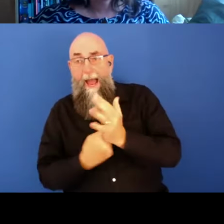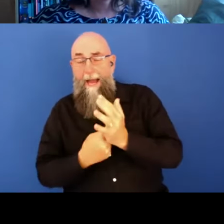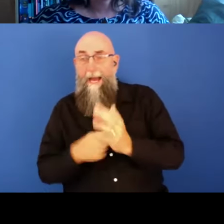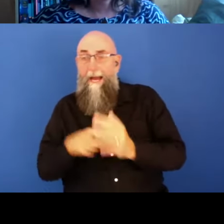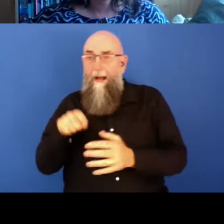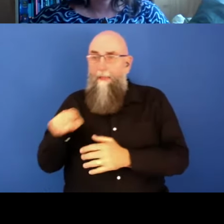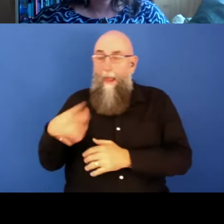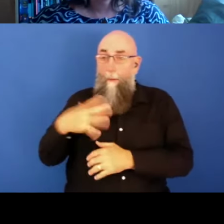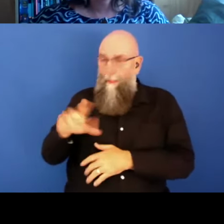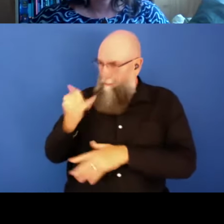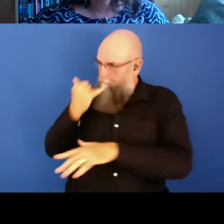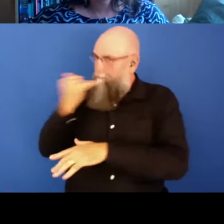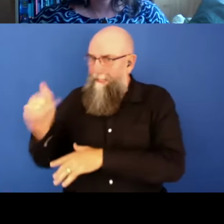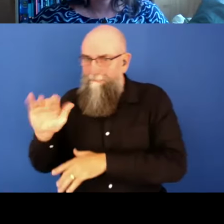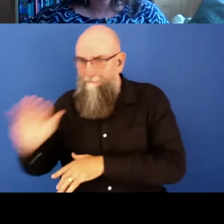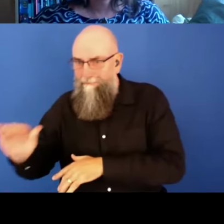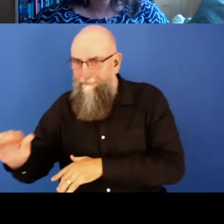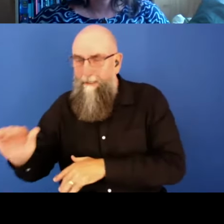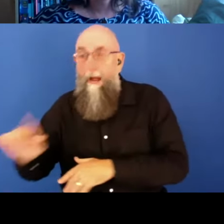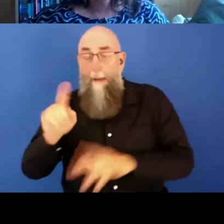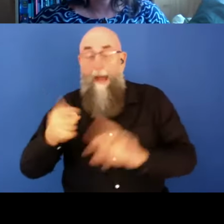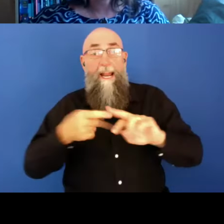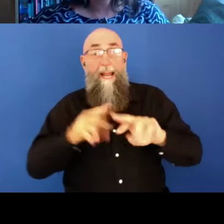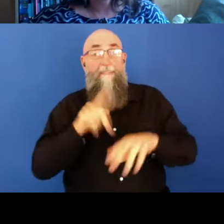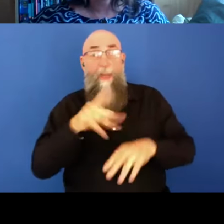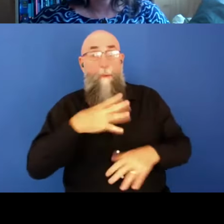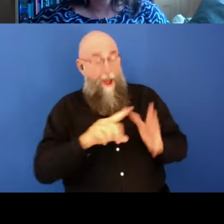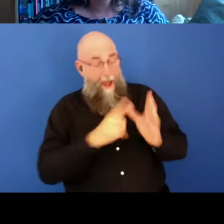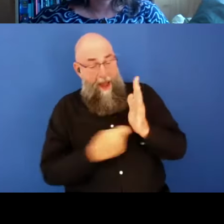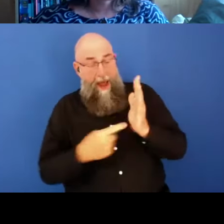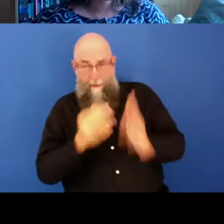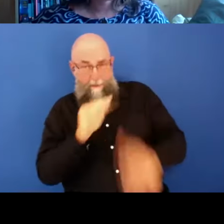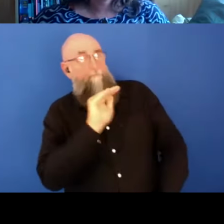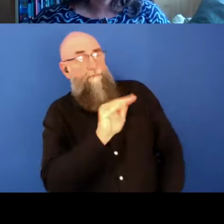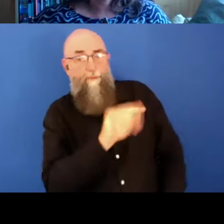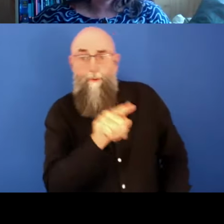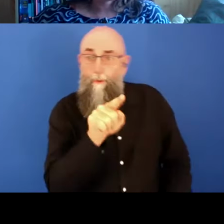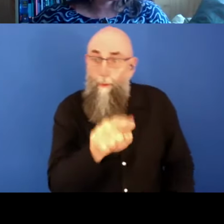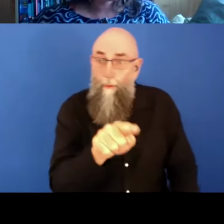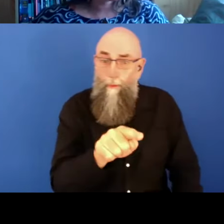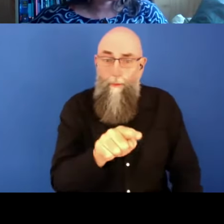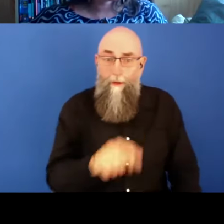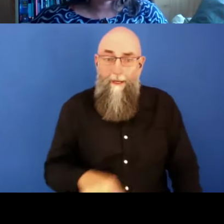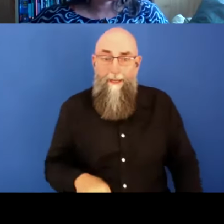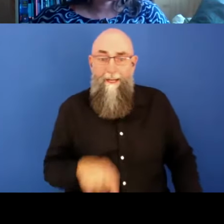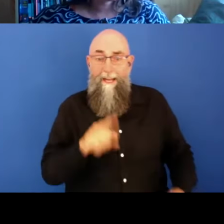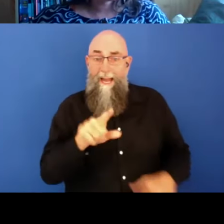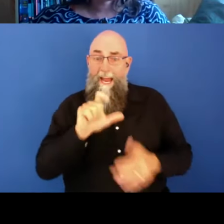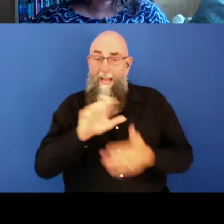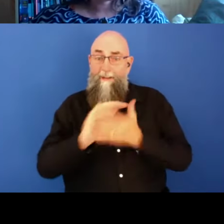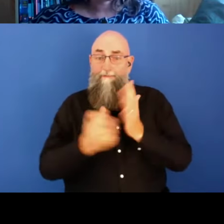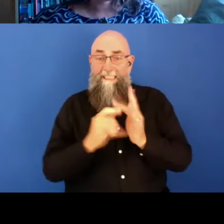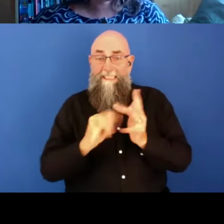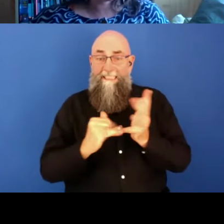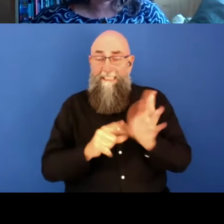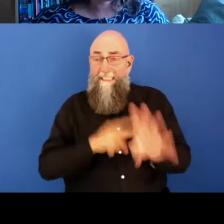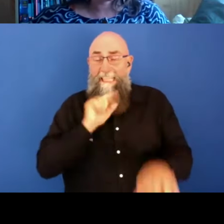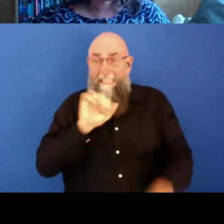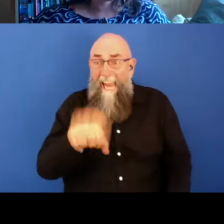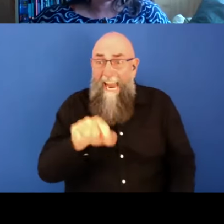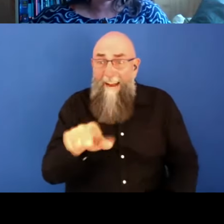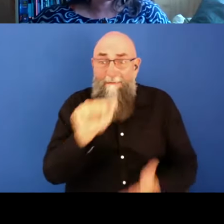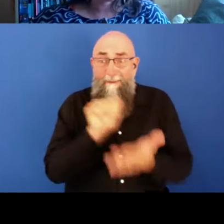to participate in some art practice um but i think that's amazing and i'm so grateful but yeah yeah but i mean